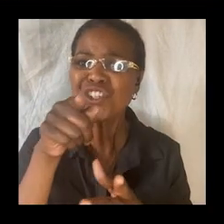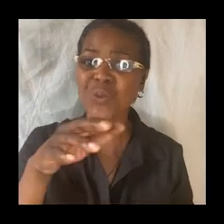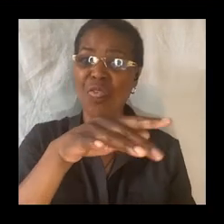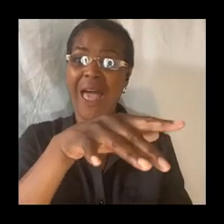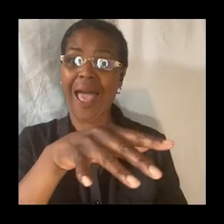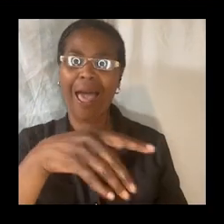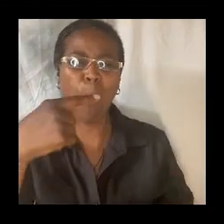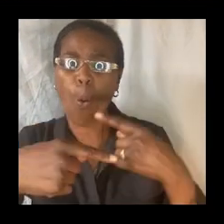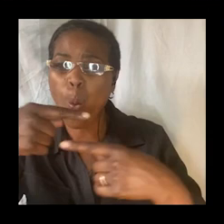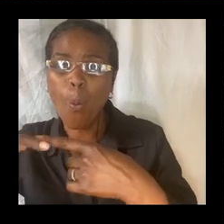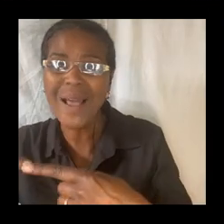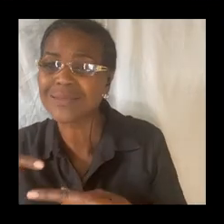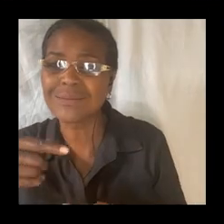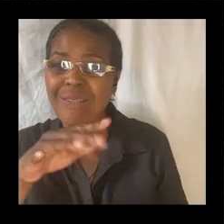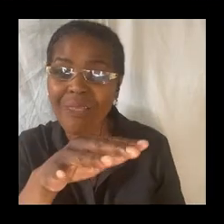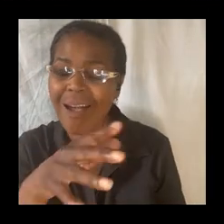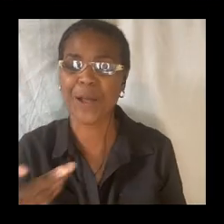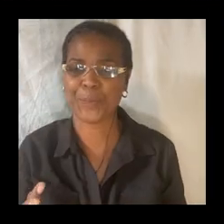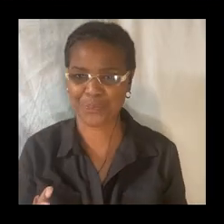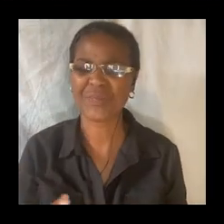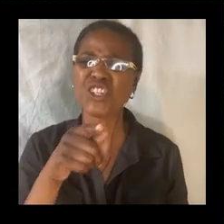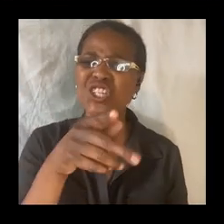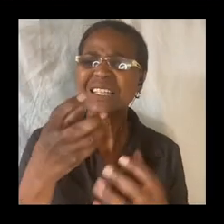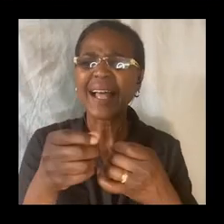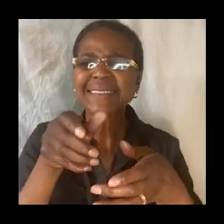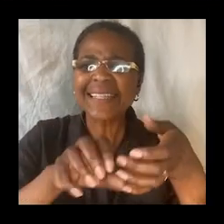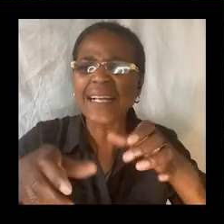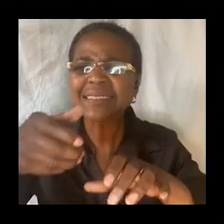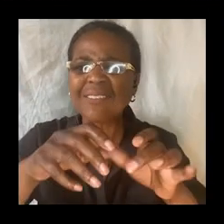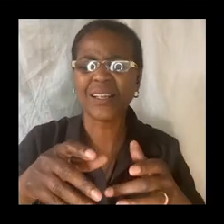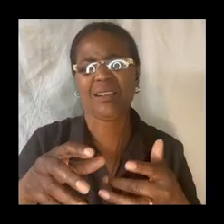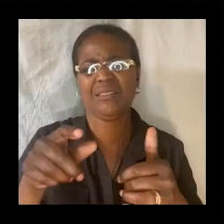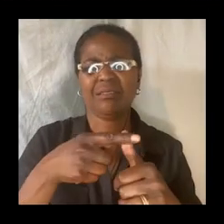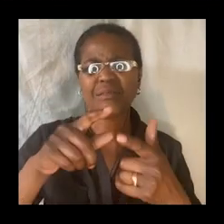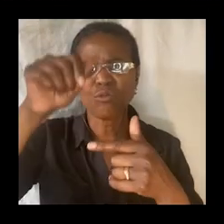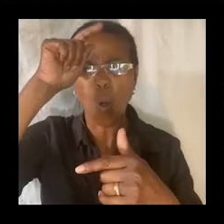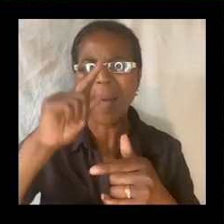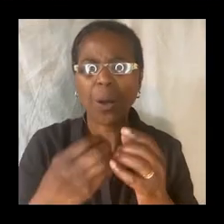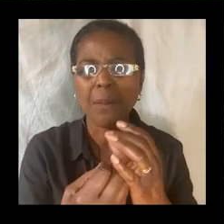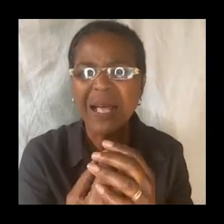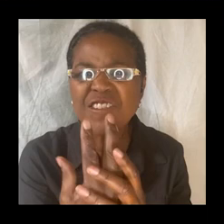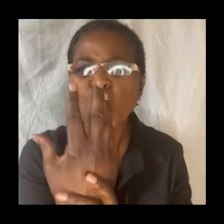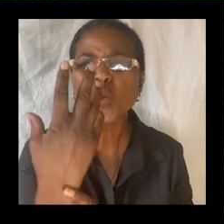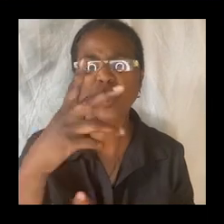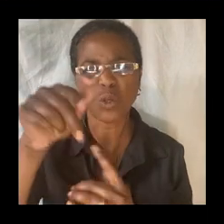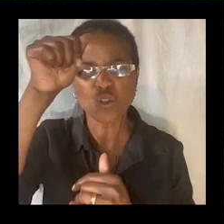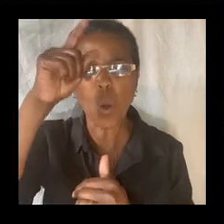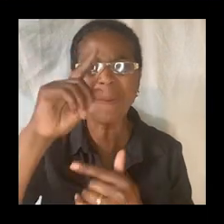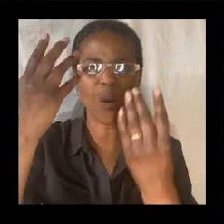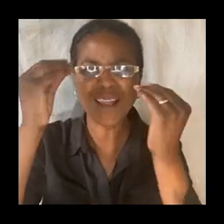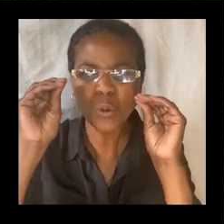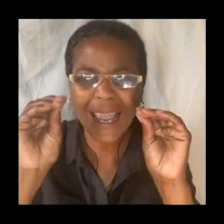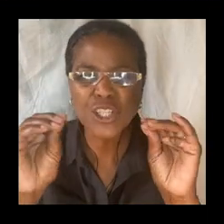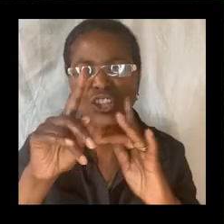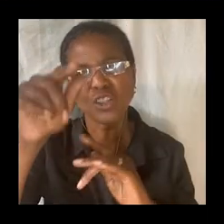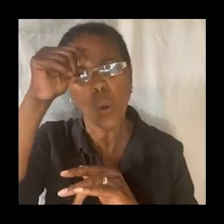like she pre-existed. But she has this amazing ability to be very precise and scientific about the world, like what she knows about evolution,